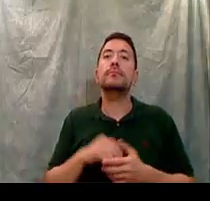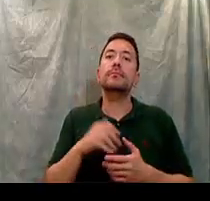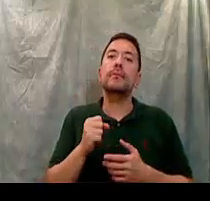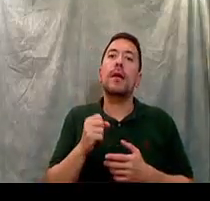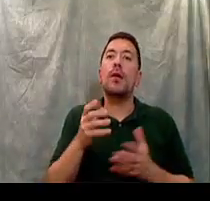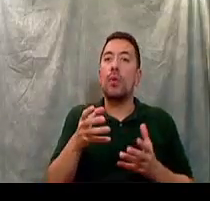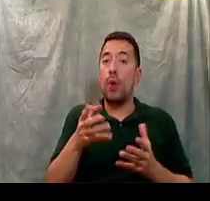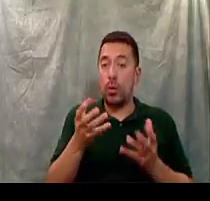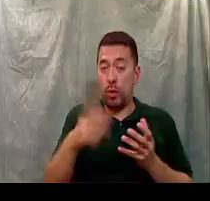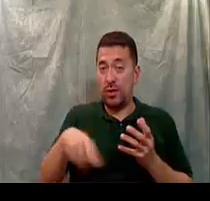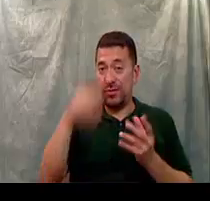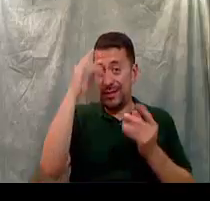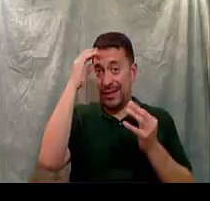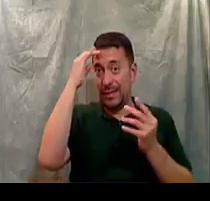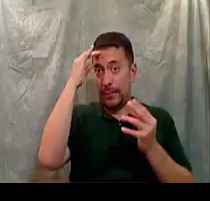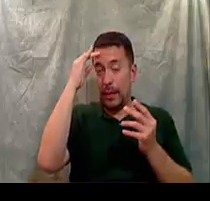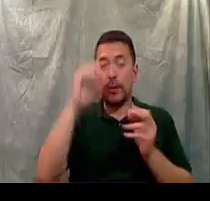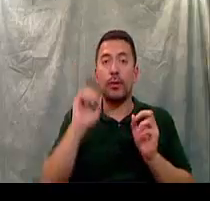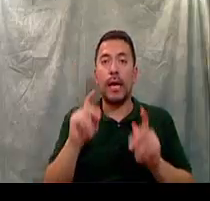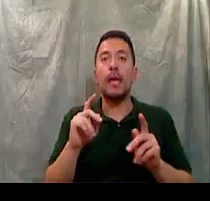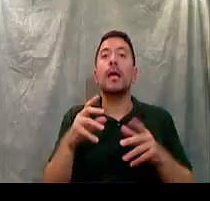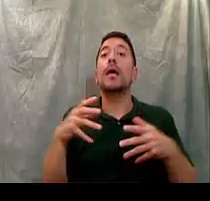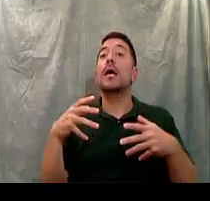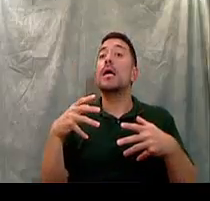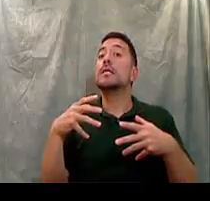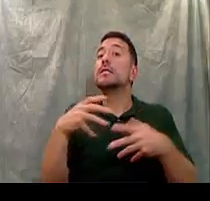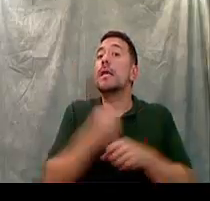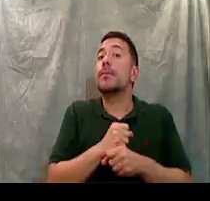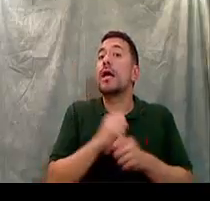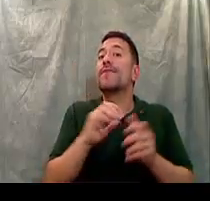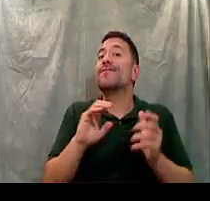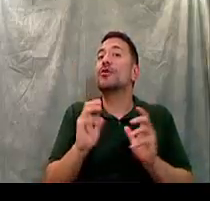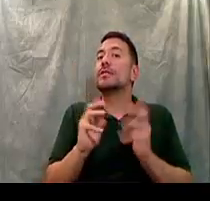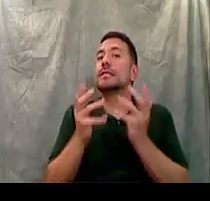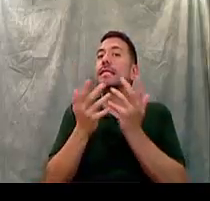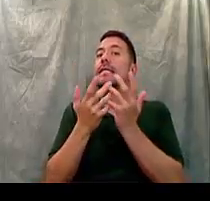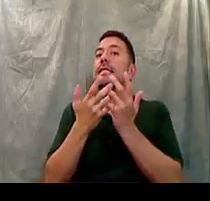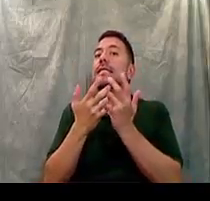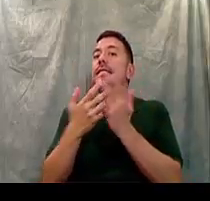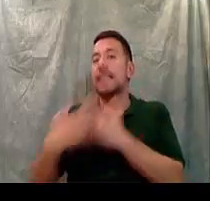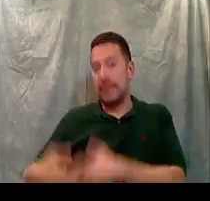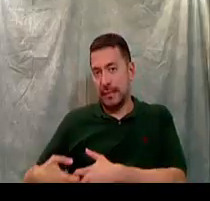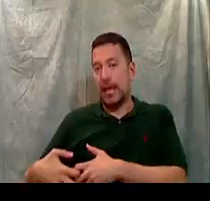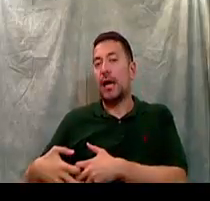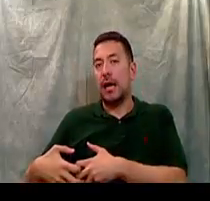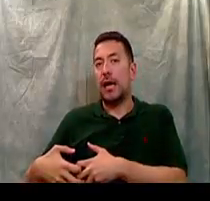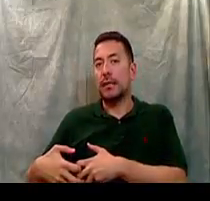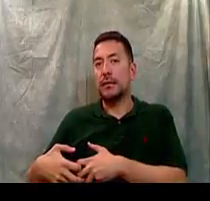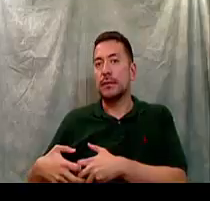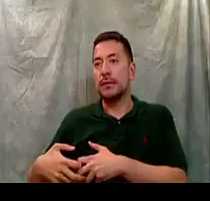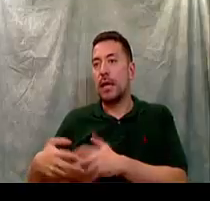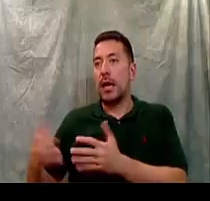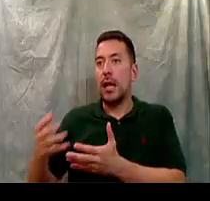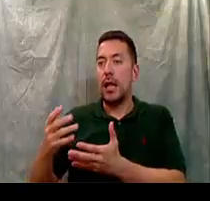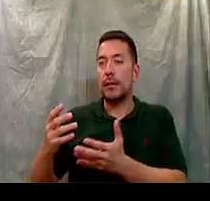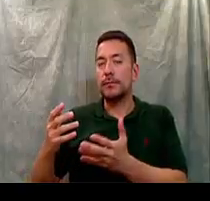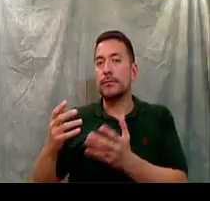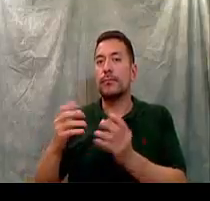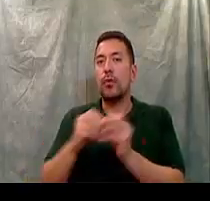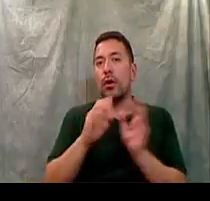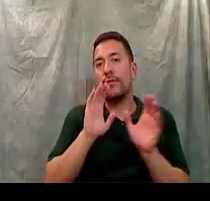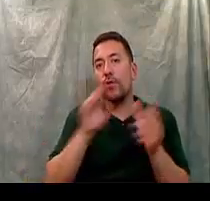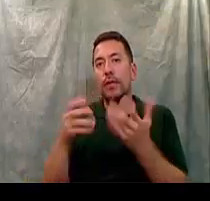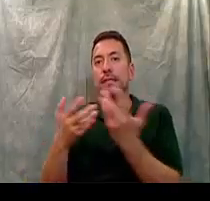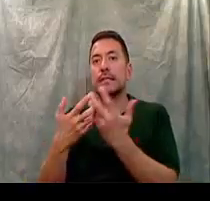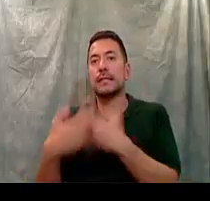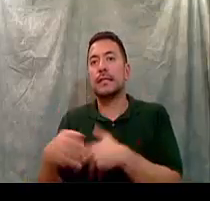to kind of think about that as you start summarizing versus synthesizing, and trying to move more towards that synthesis zone. You